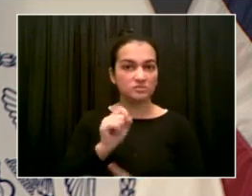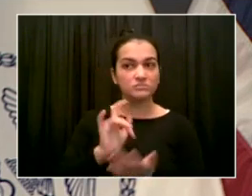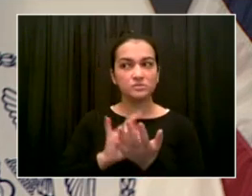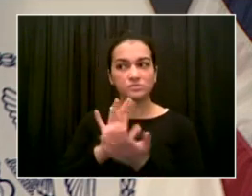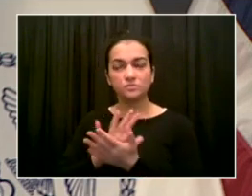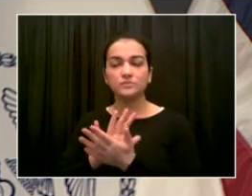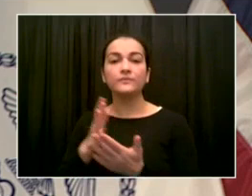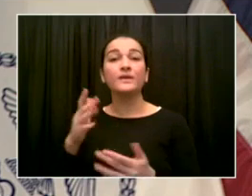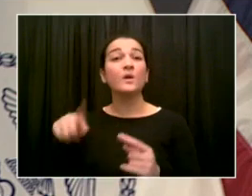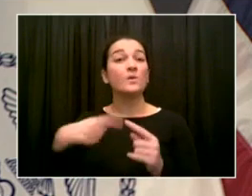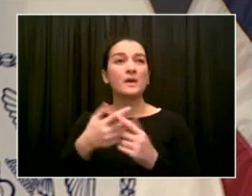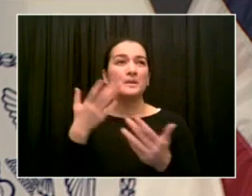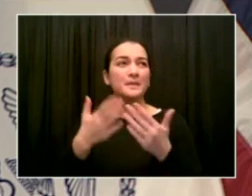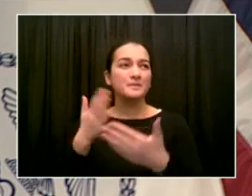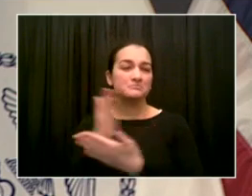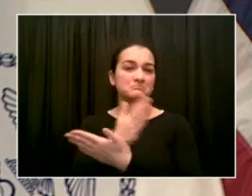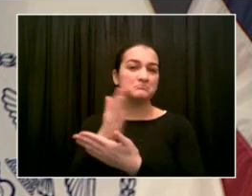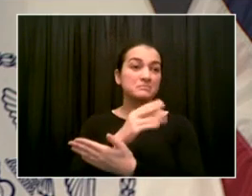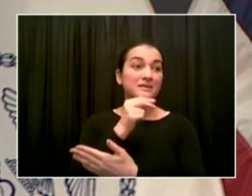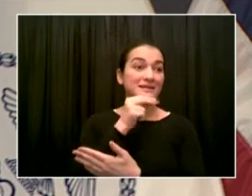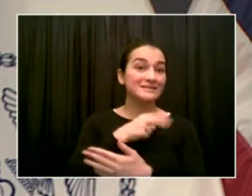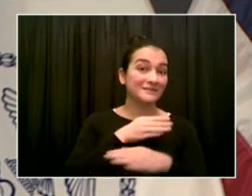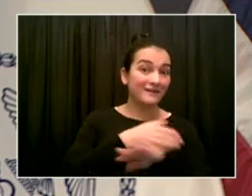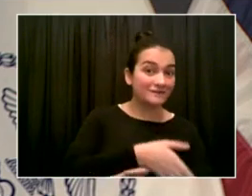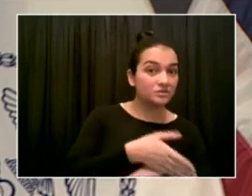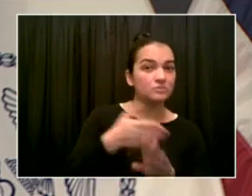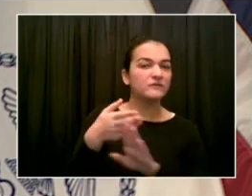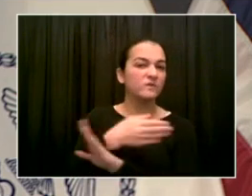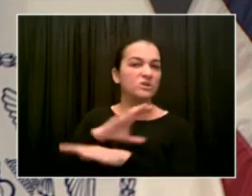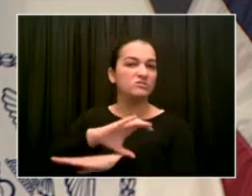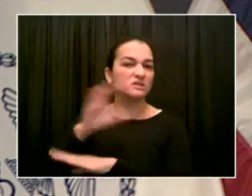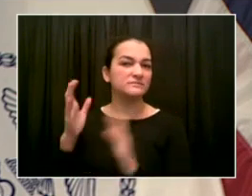for today goes to Abu from Bangla Patrika.